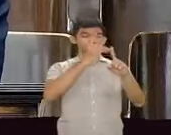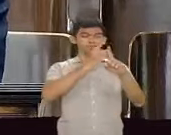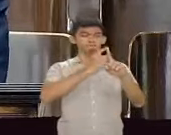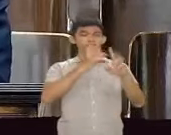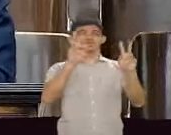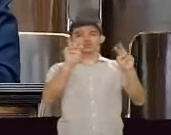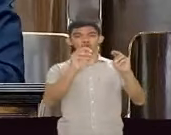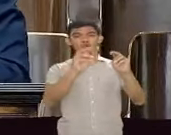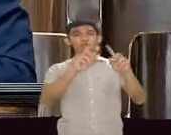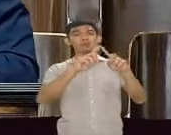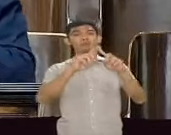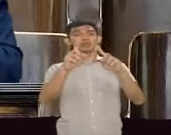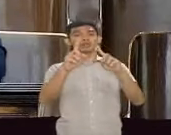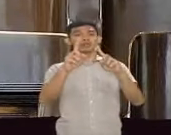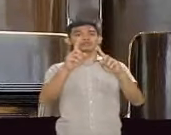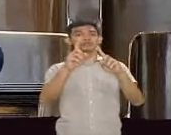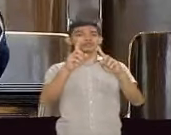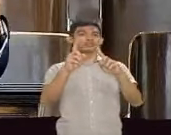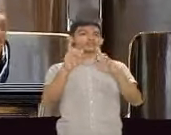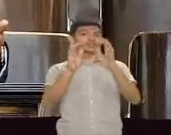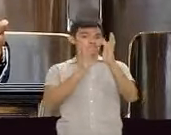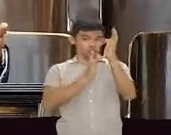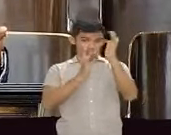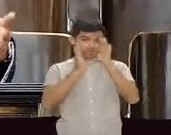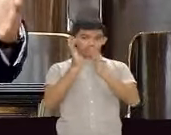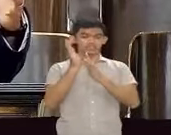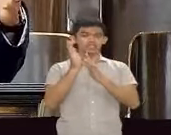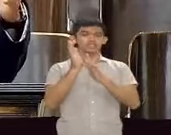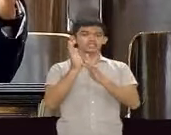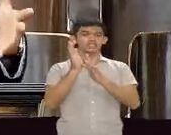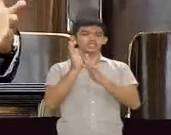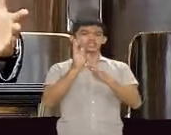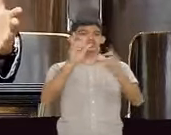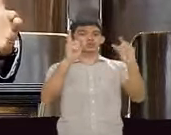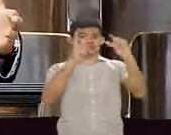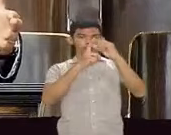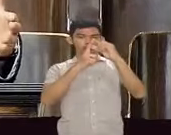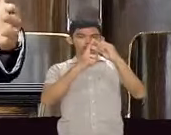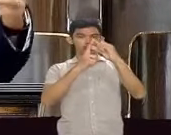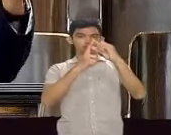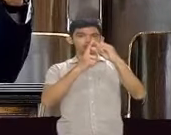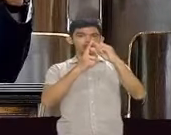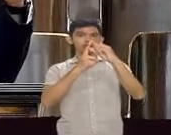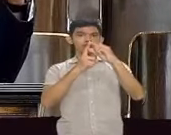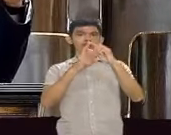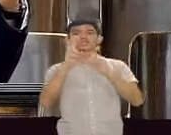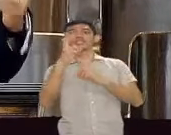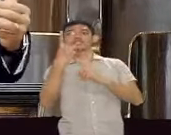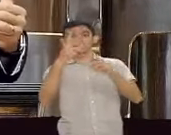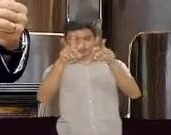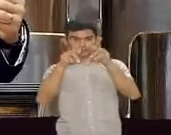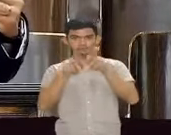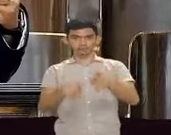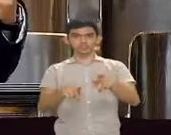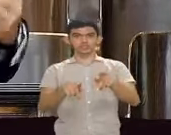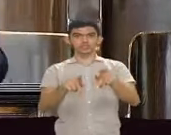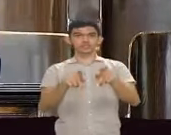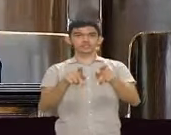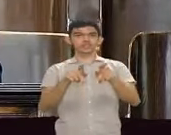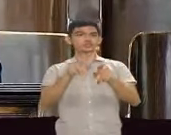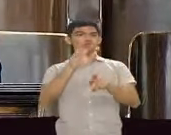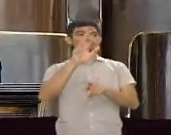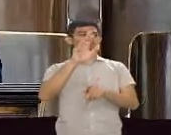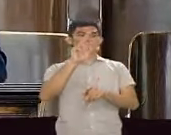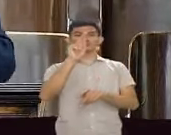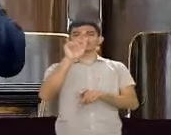No, Jesus, wa pa siya ma-Jesus, he was already the Word. He was already the second person of the